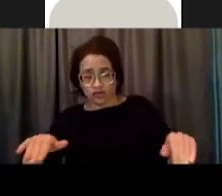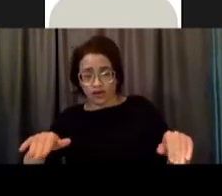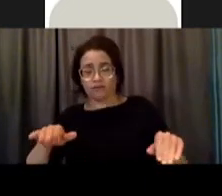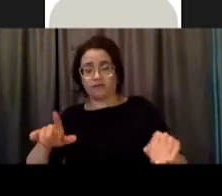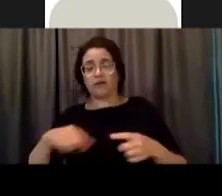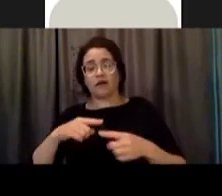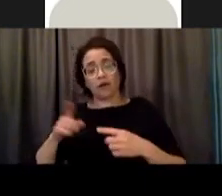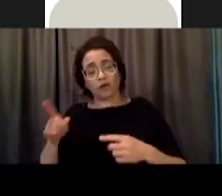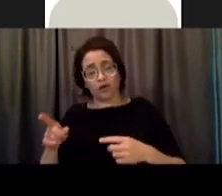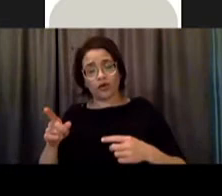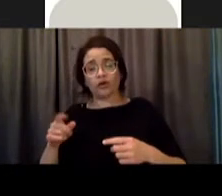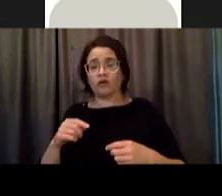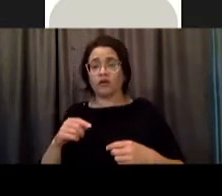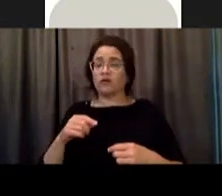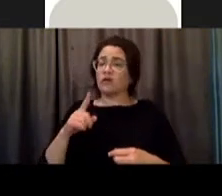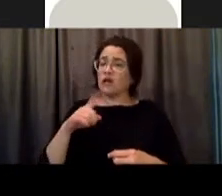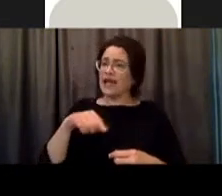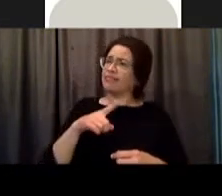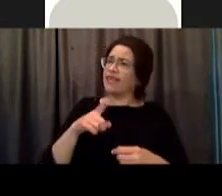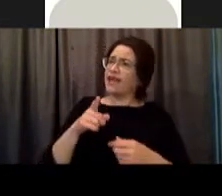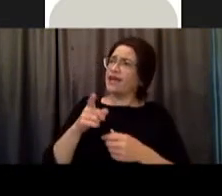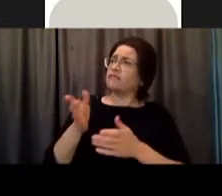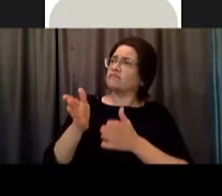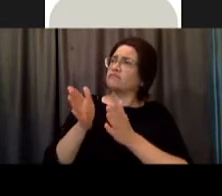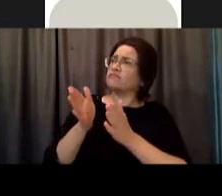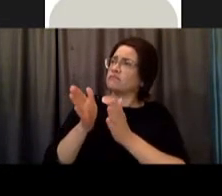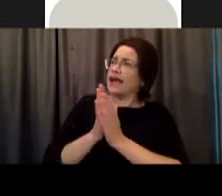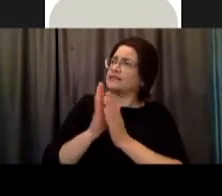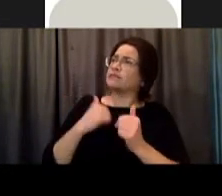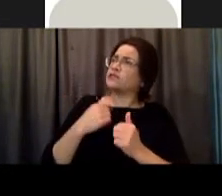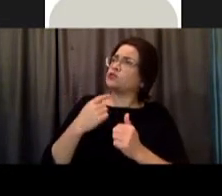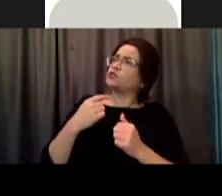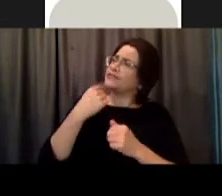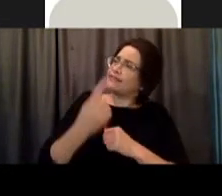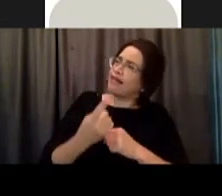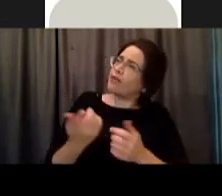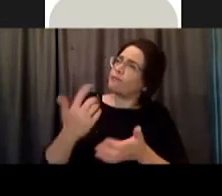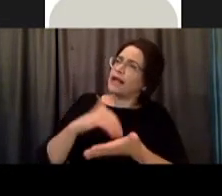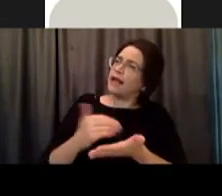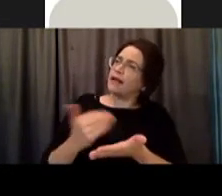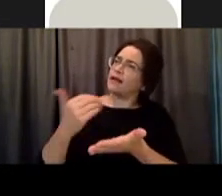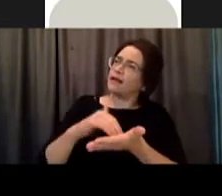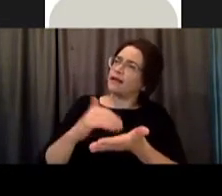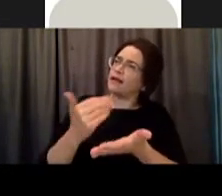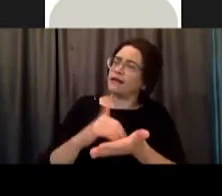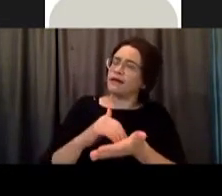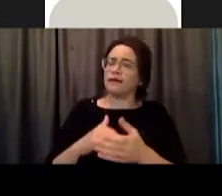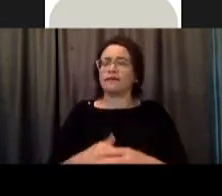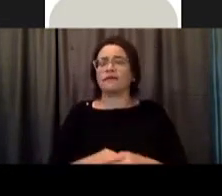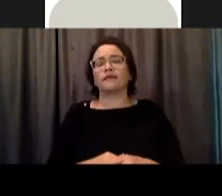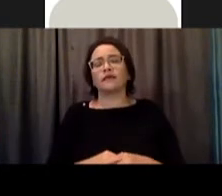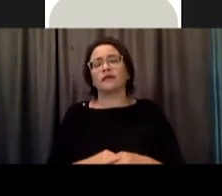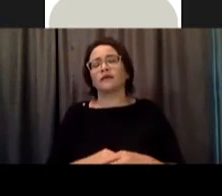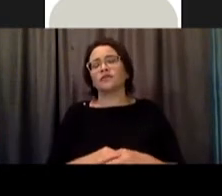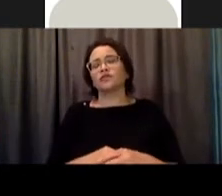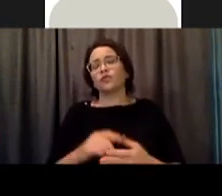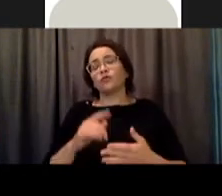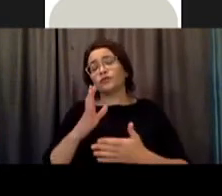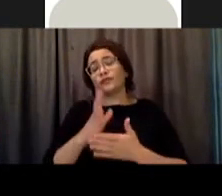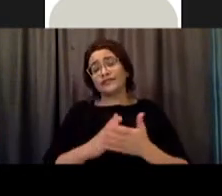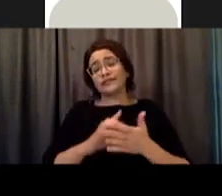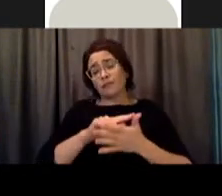to repeat the stories. And these are some of the myriad ways that we in our community are